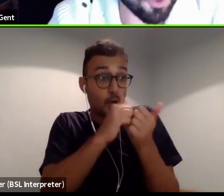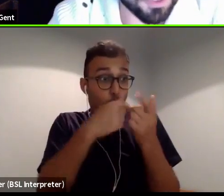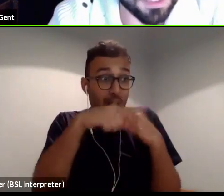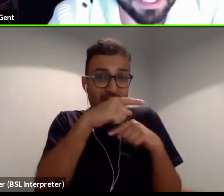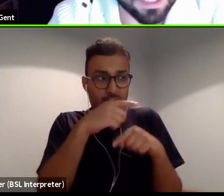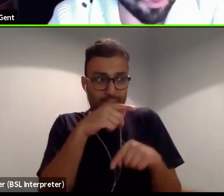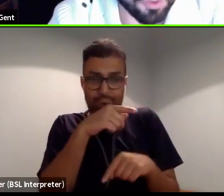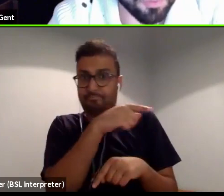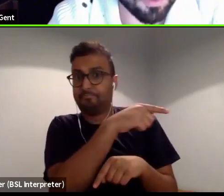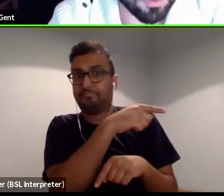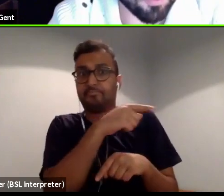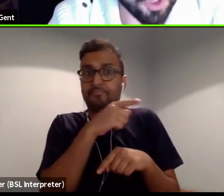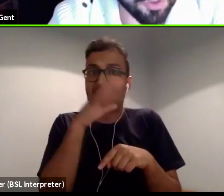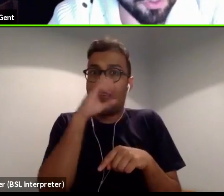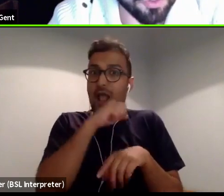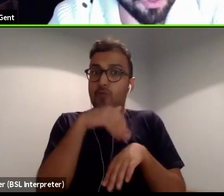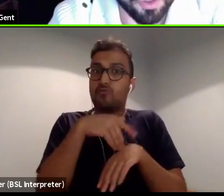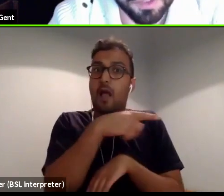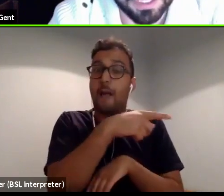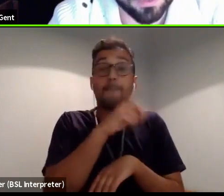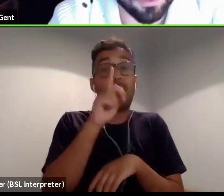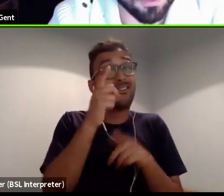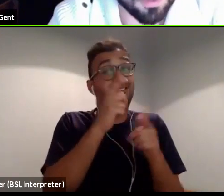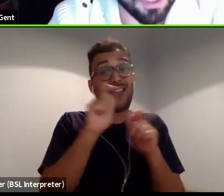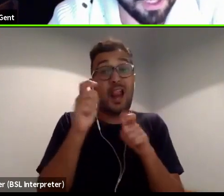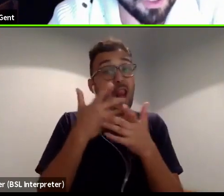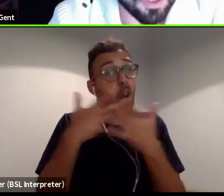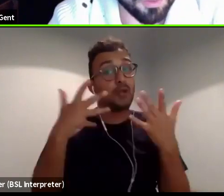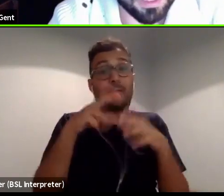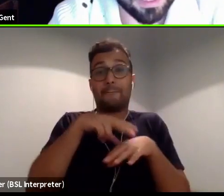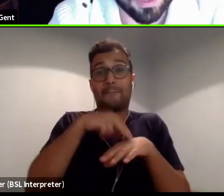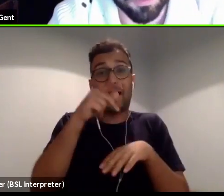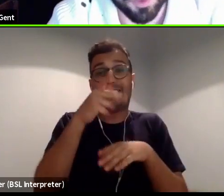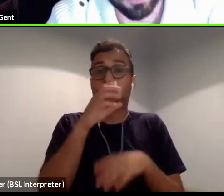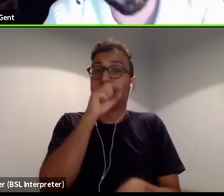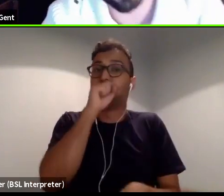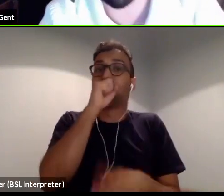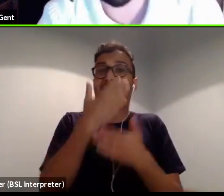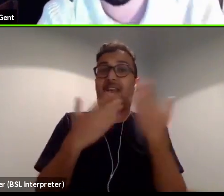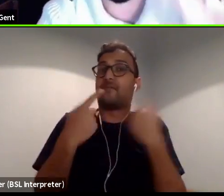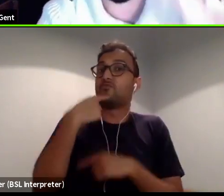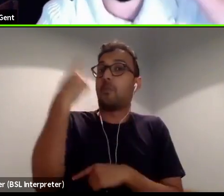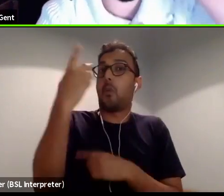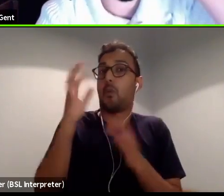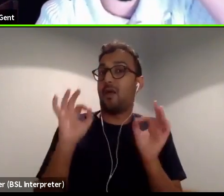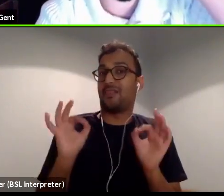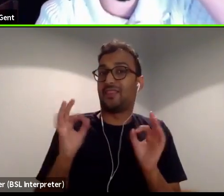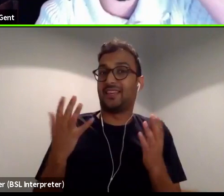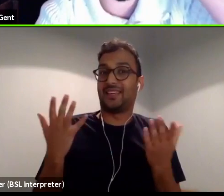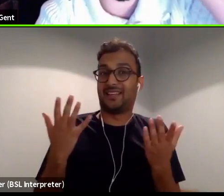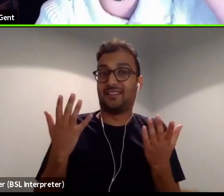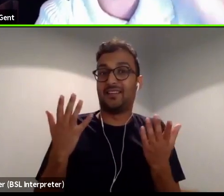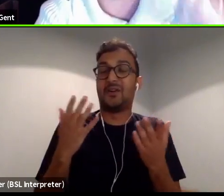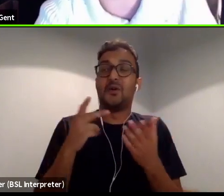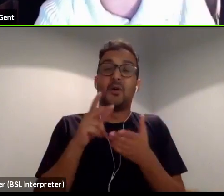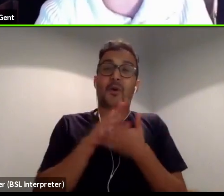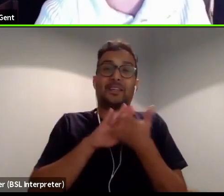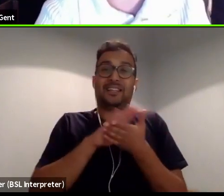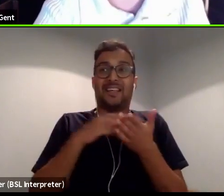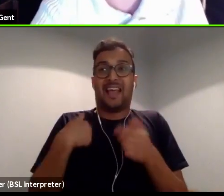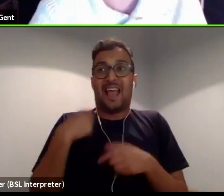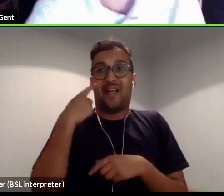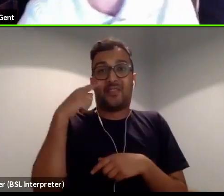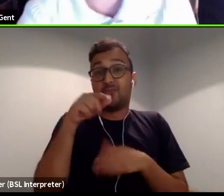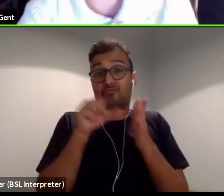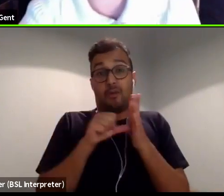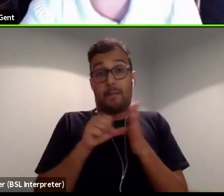many forces that still don't record those incidents. So I think, unfortunately, we won't see this problem go away